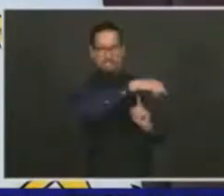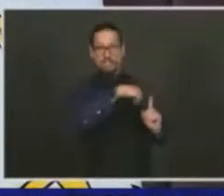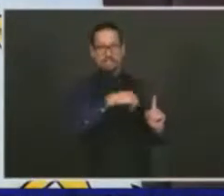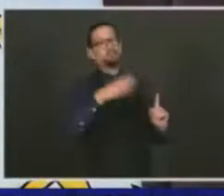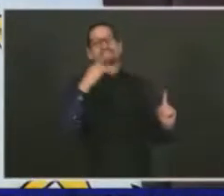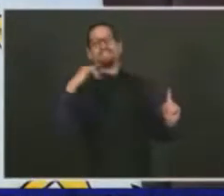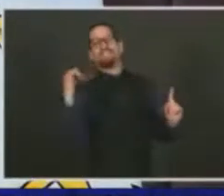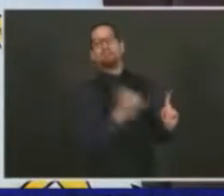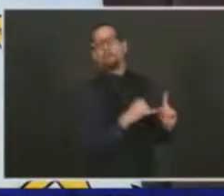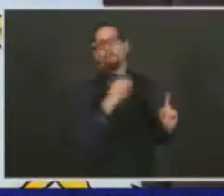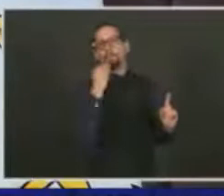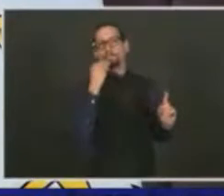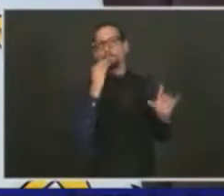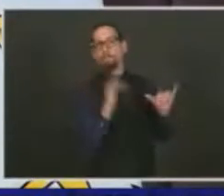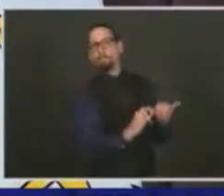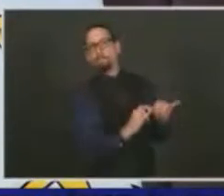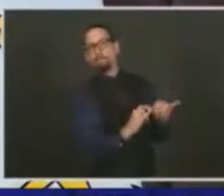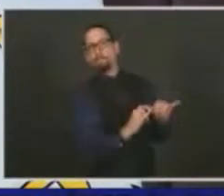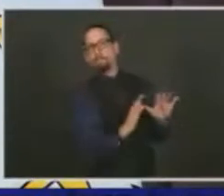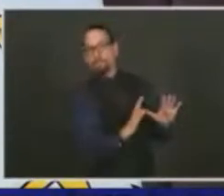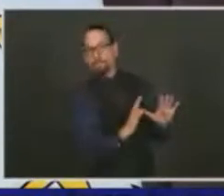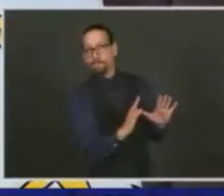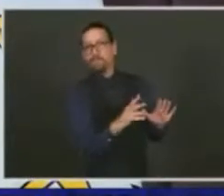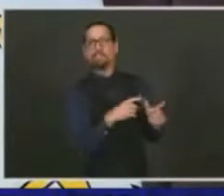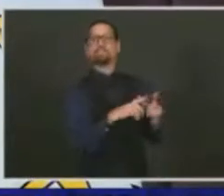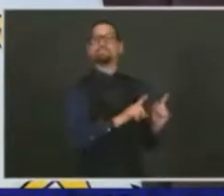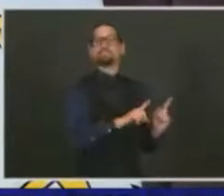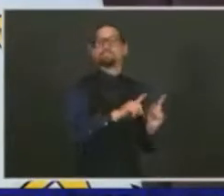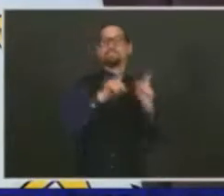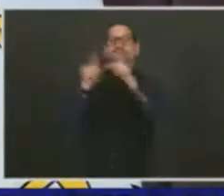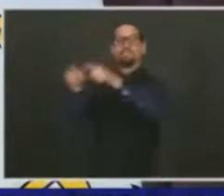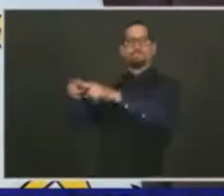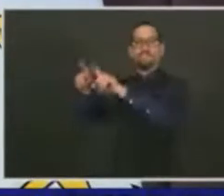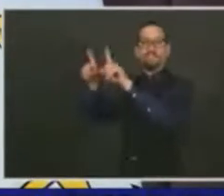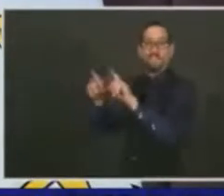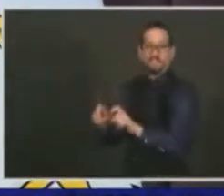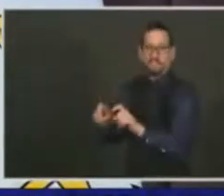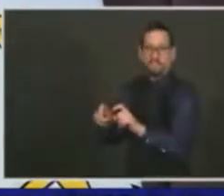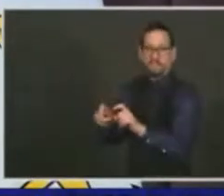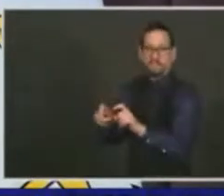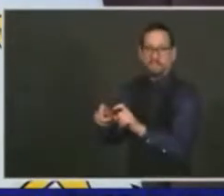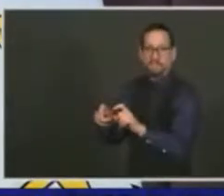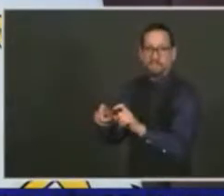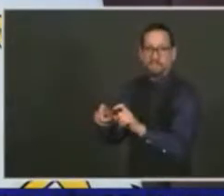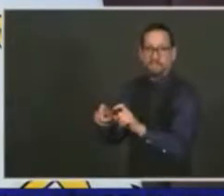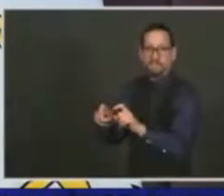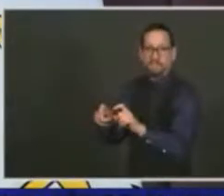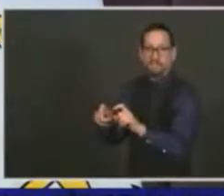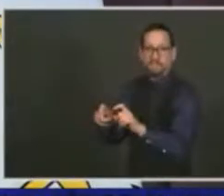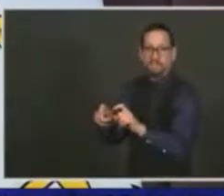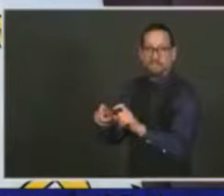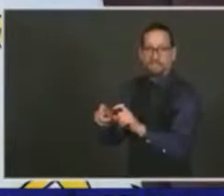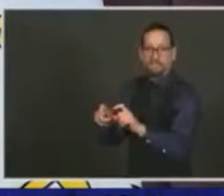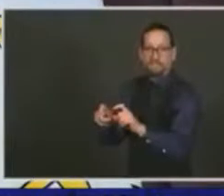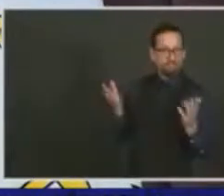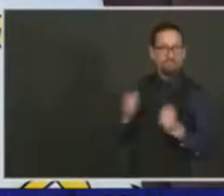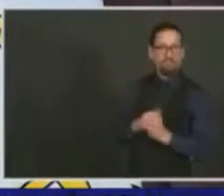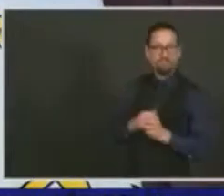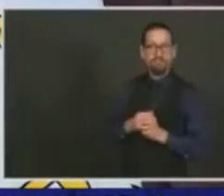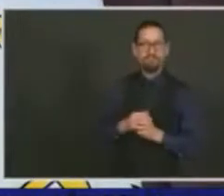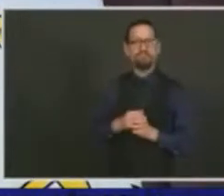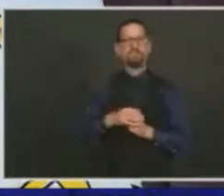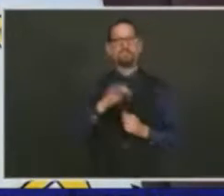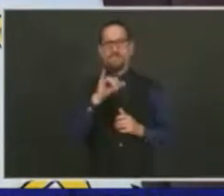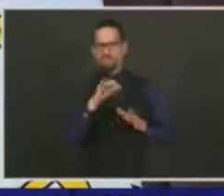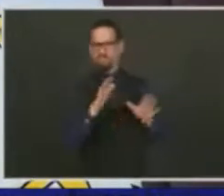does not change, and we'll continue to do our part. I'm going to take a minute to let you know what we're seeing in terms